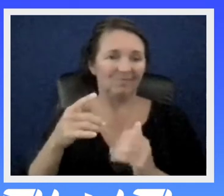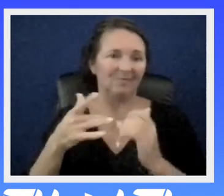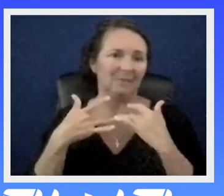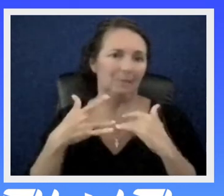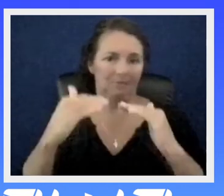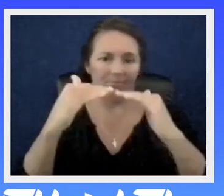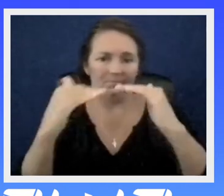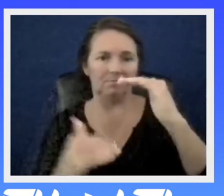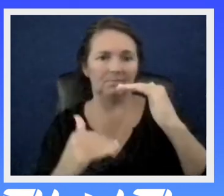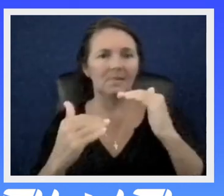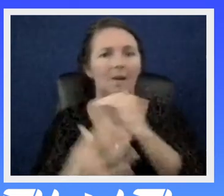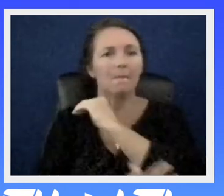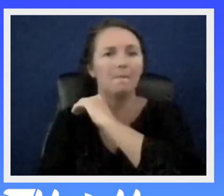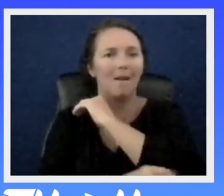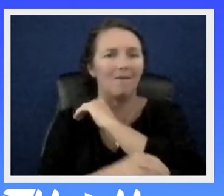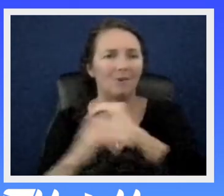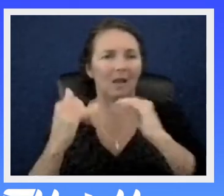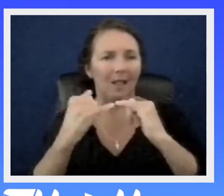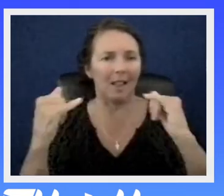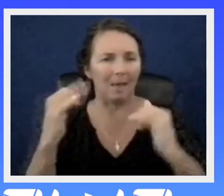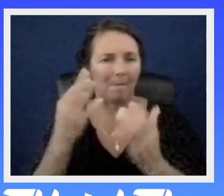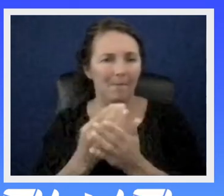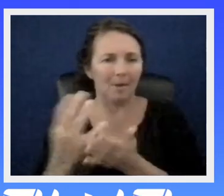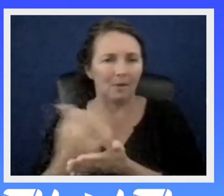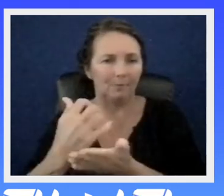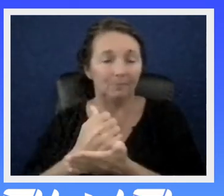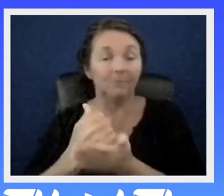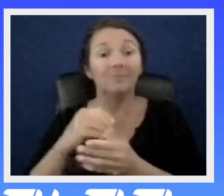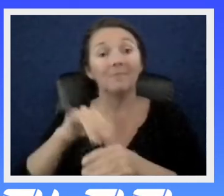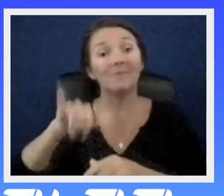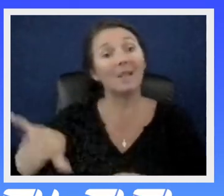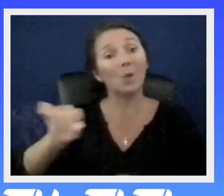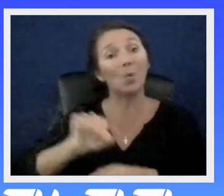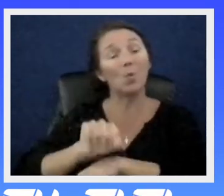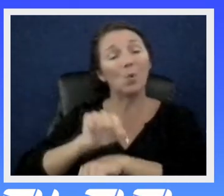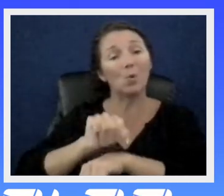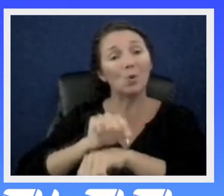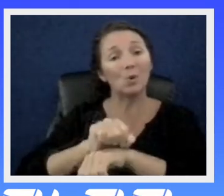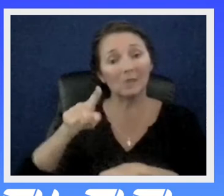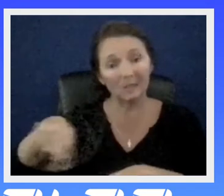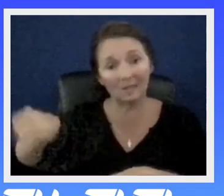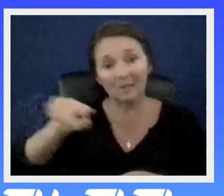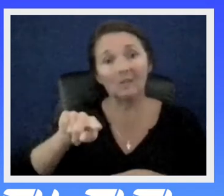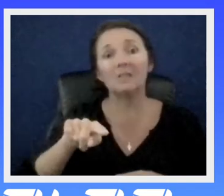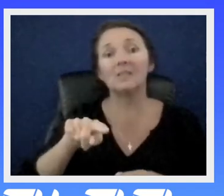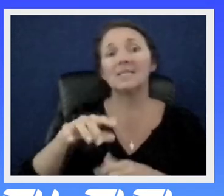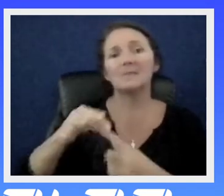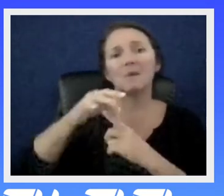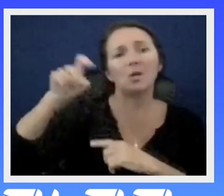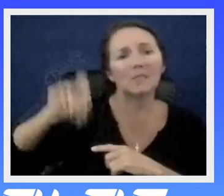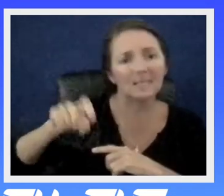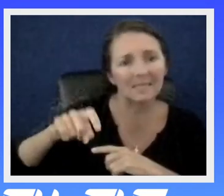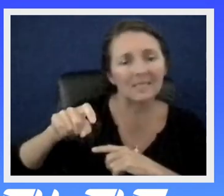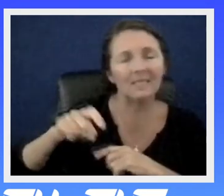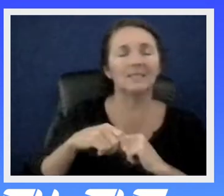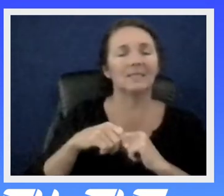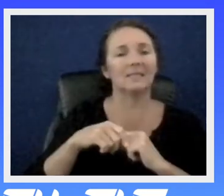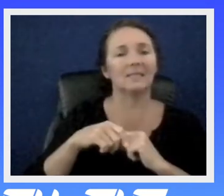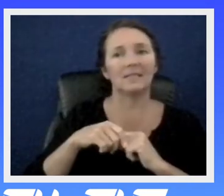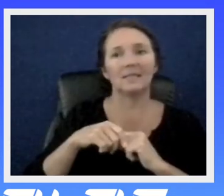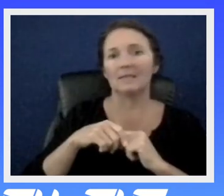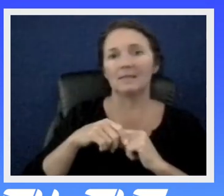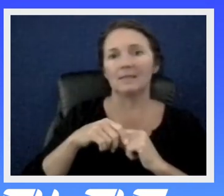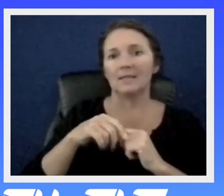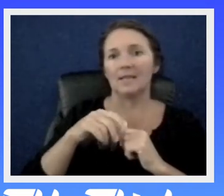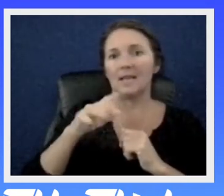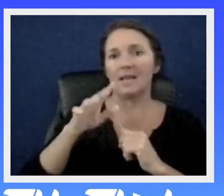what I loved about this work, it was in the context, you know, representing students in special needs cases, school discipline cases, et cetera. And we found